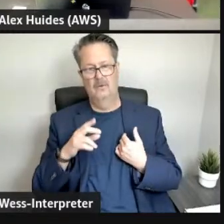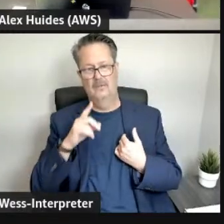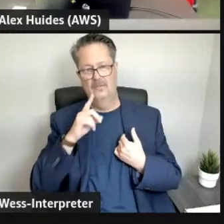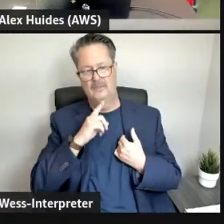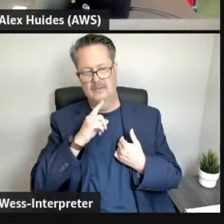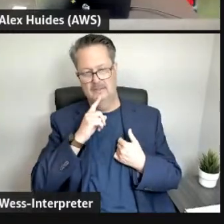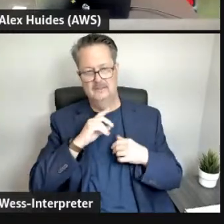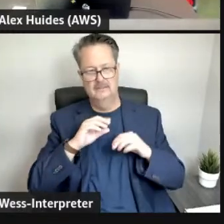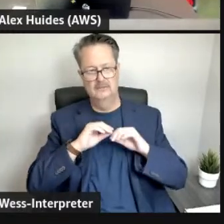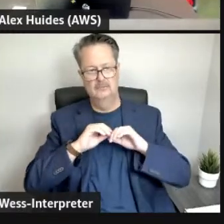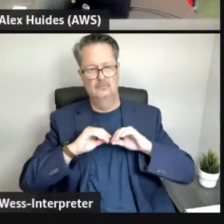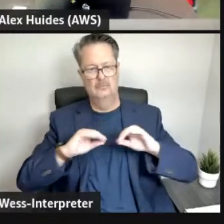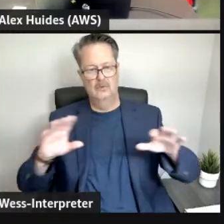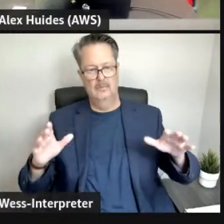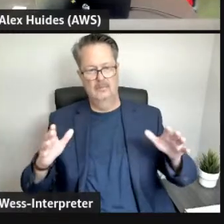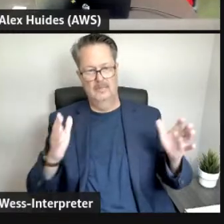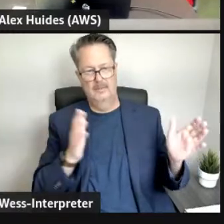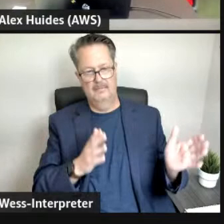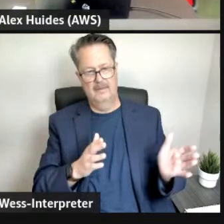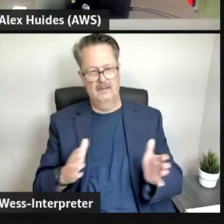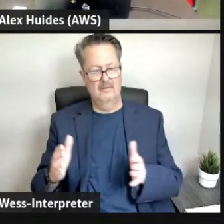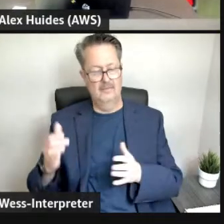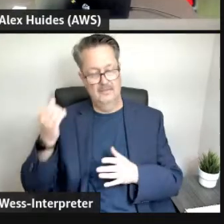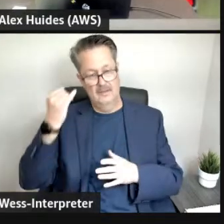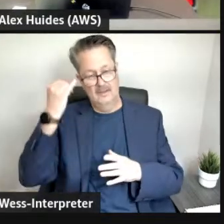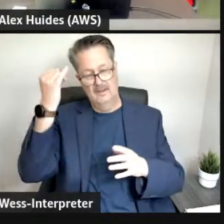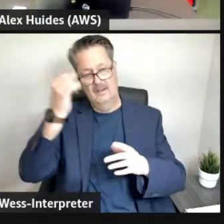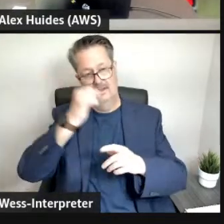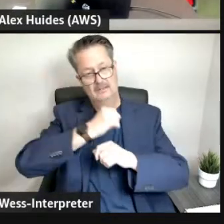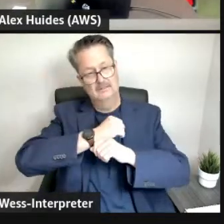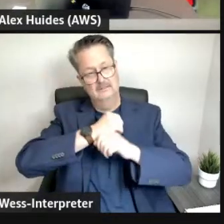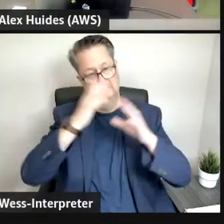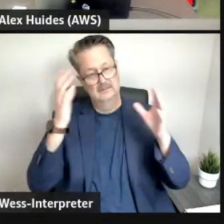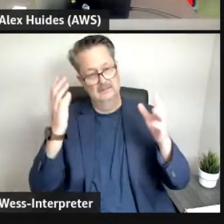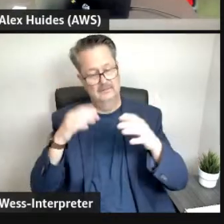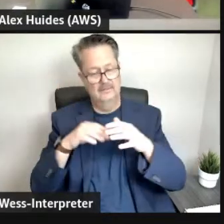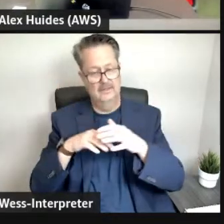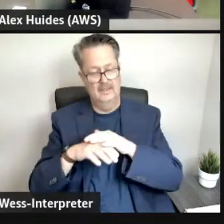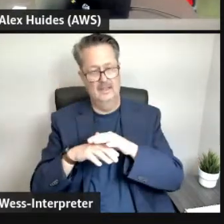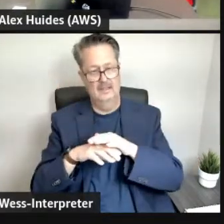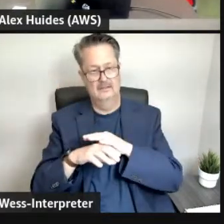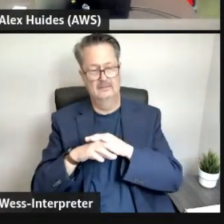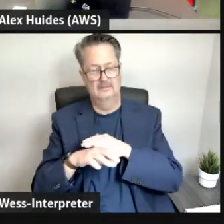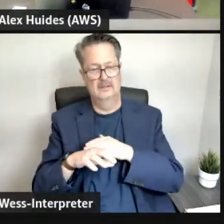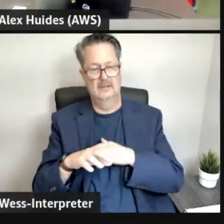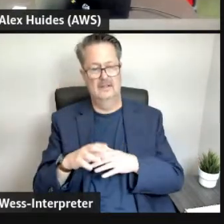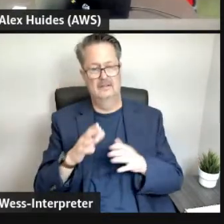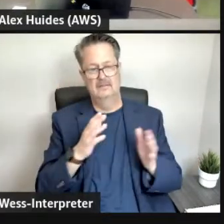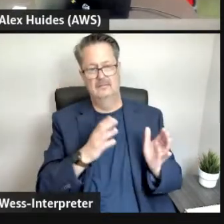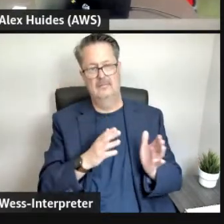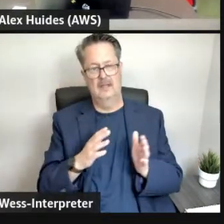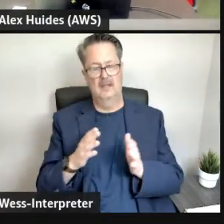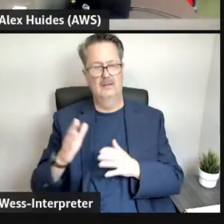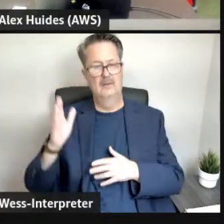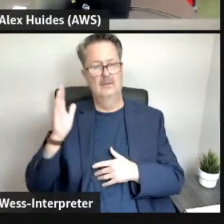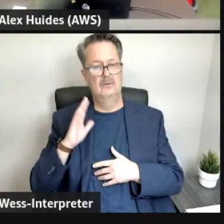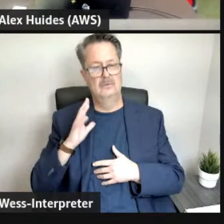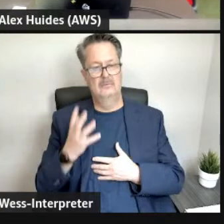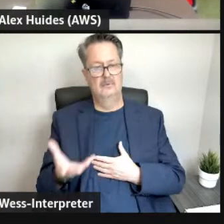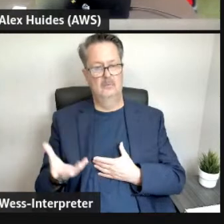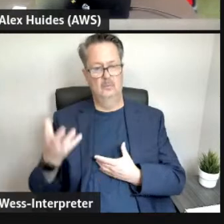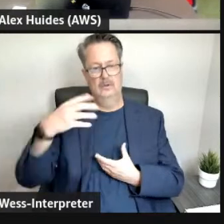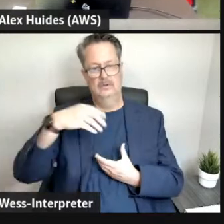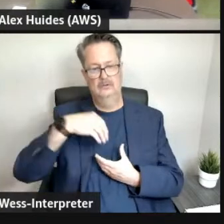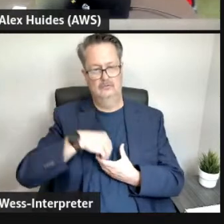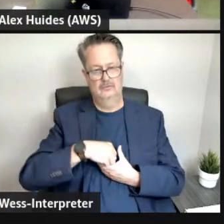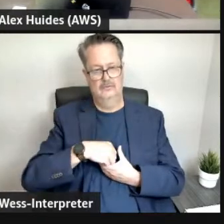And the idea is that those access patterns that used to be internal to the application now